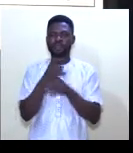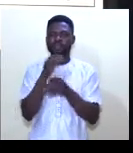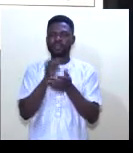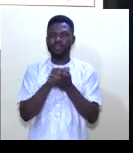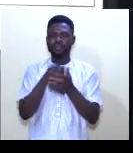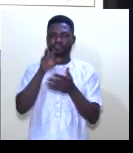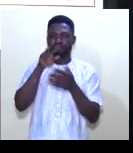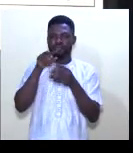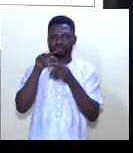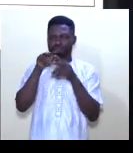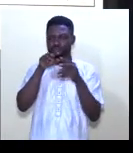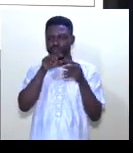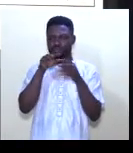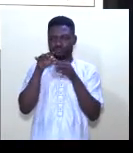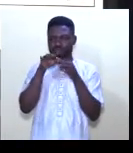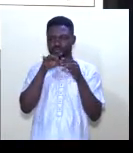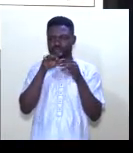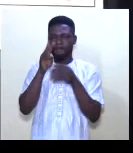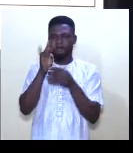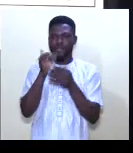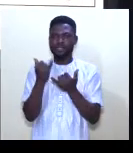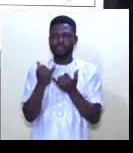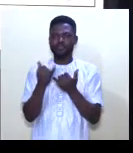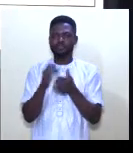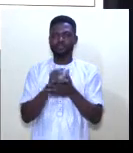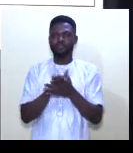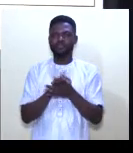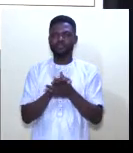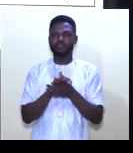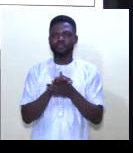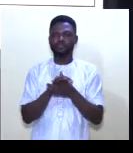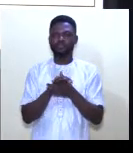You should have taken that reading by now.